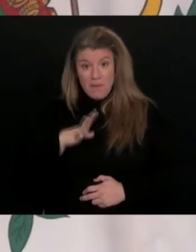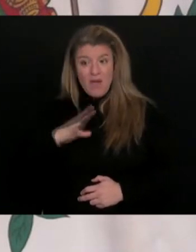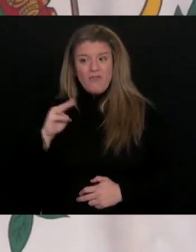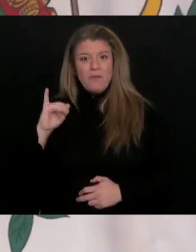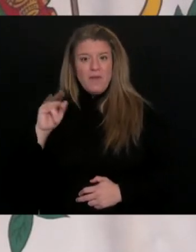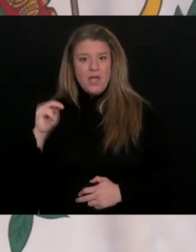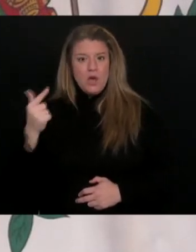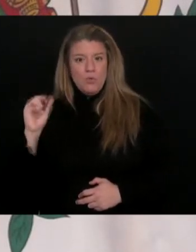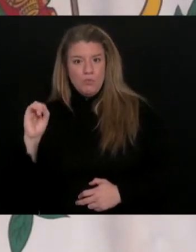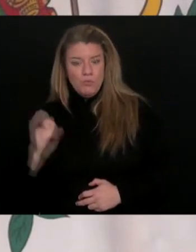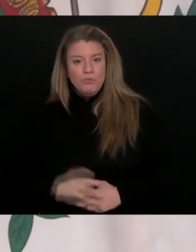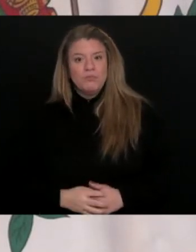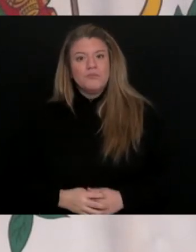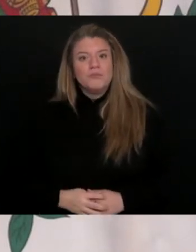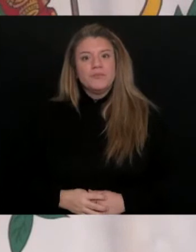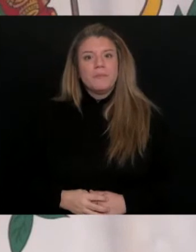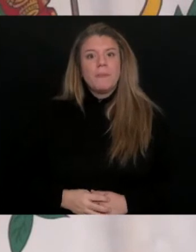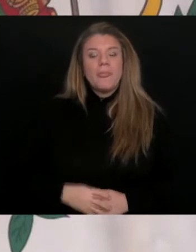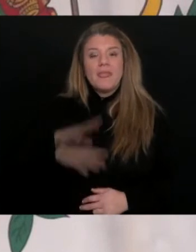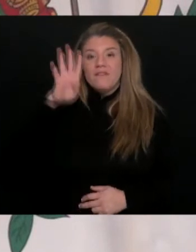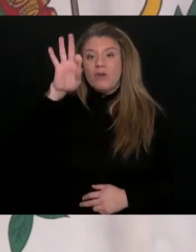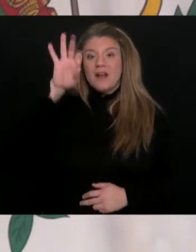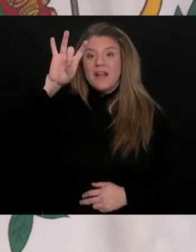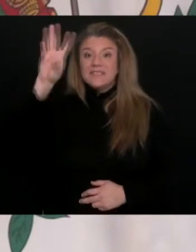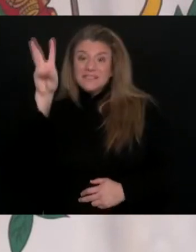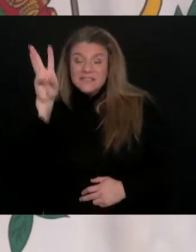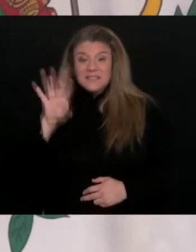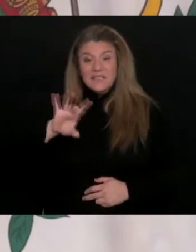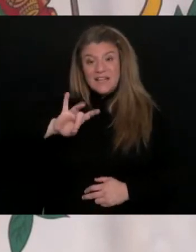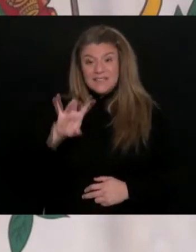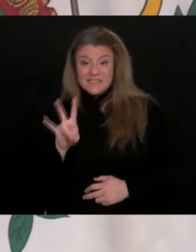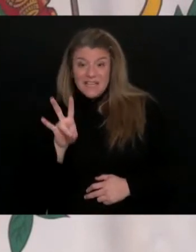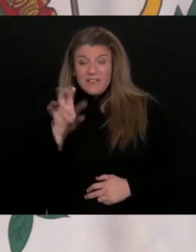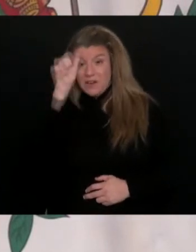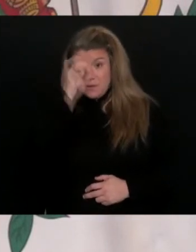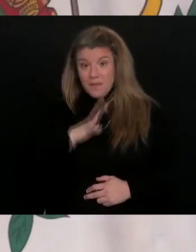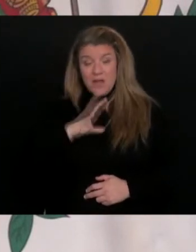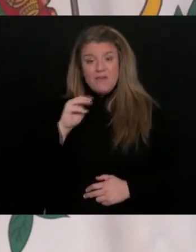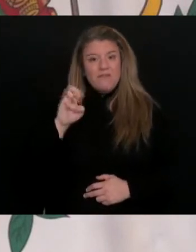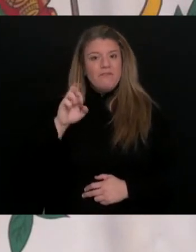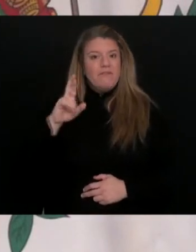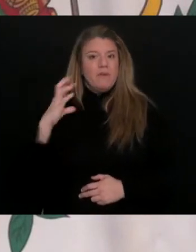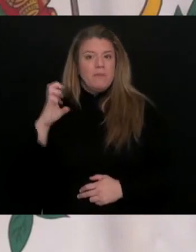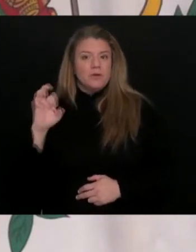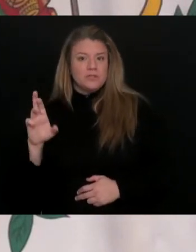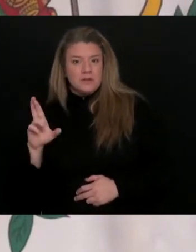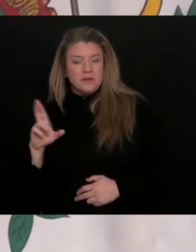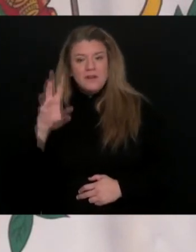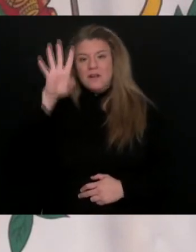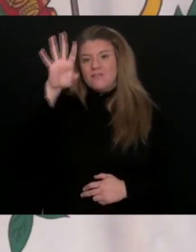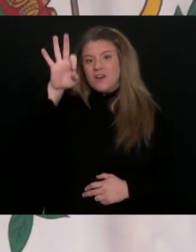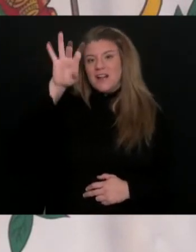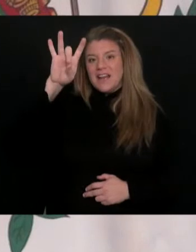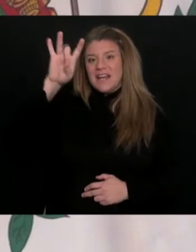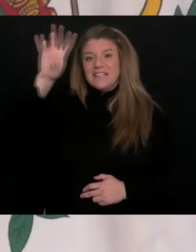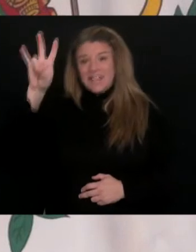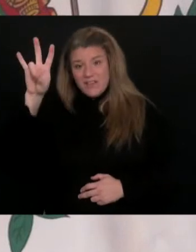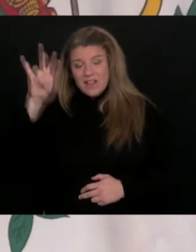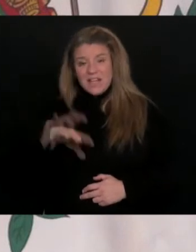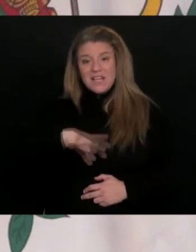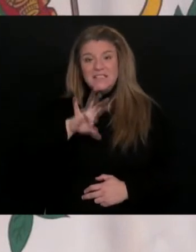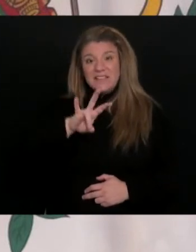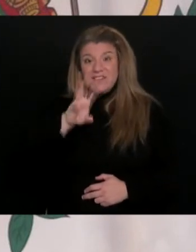Mingo County. The 4,986th death, an 87-year-old male from Mercer County. The 4,987th death,